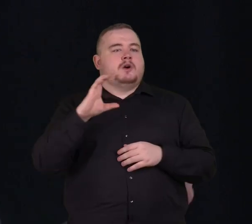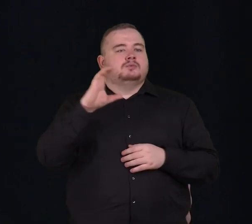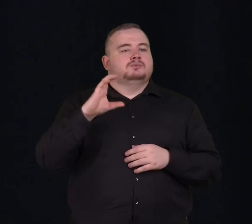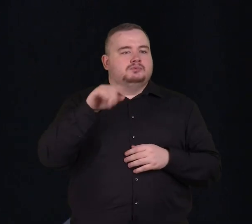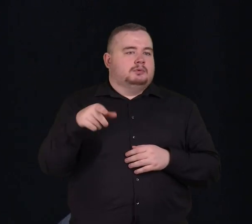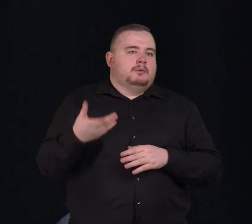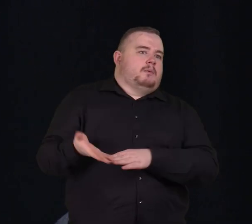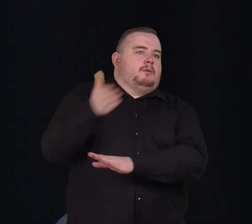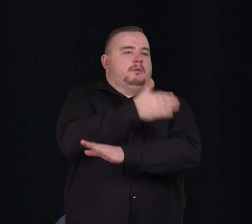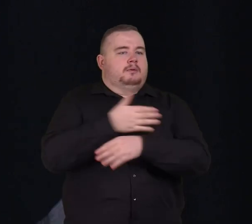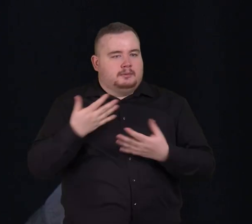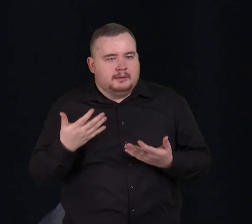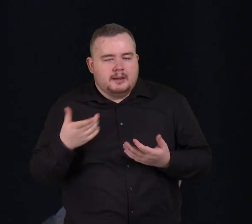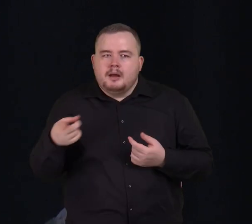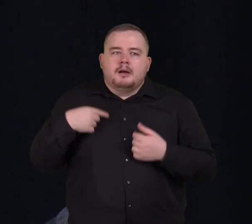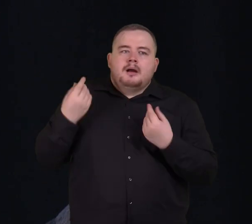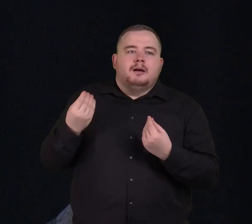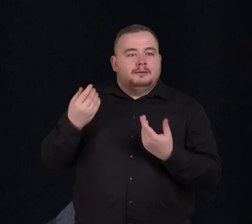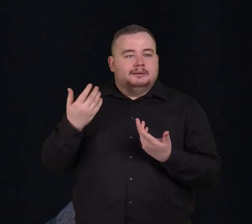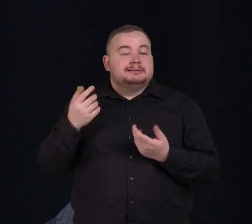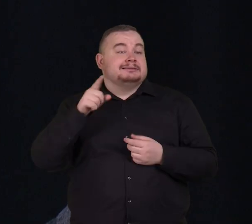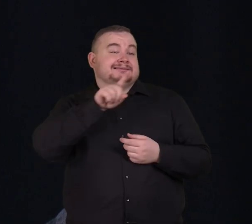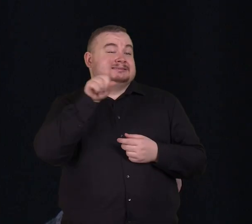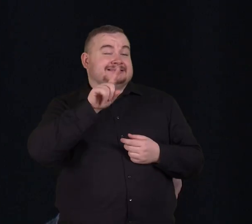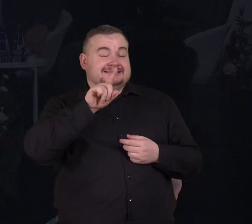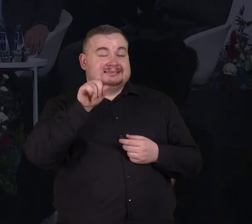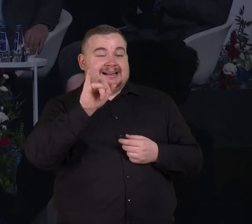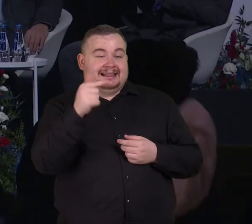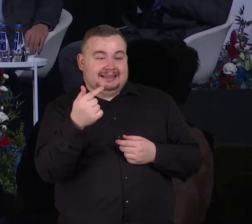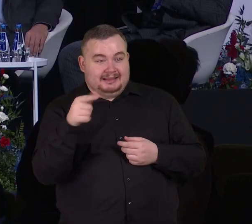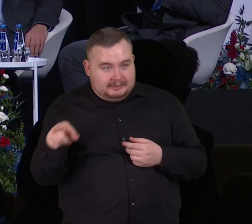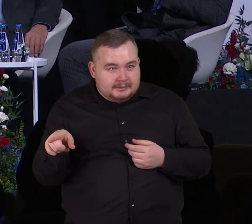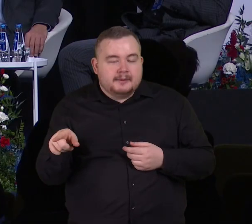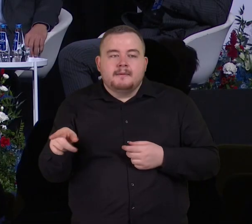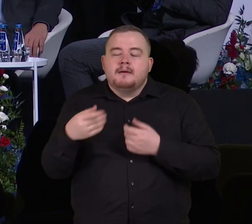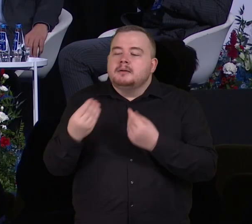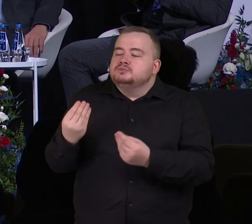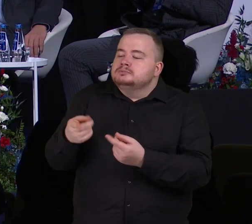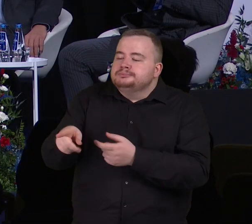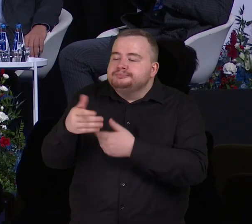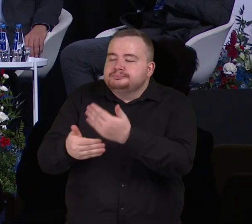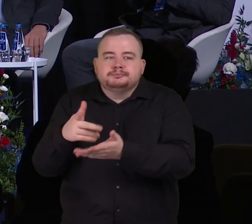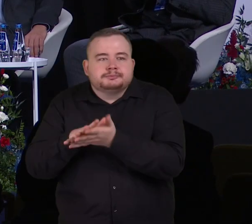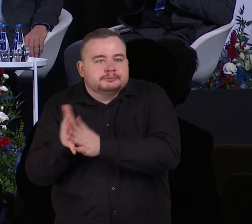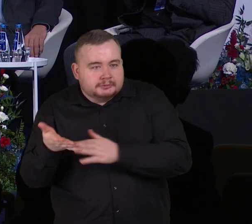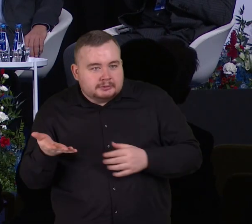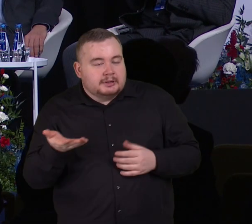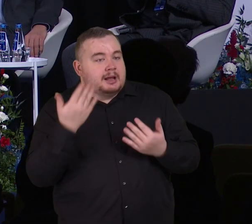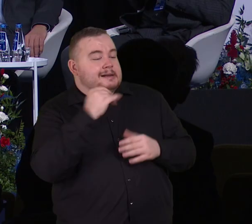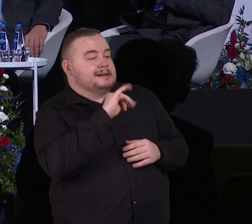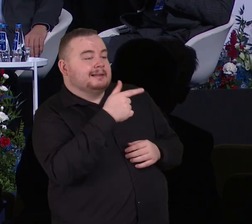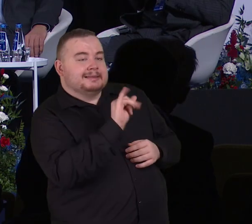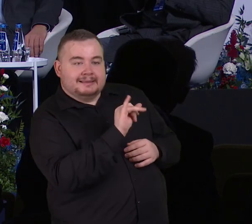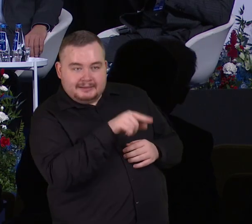And they had the same in their minds. Okay, how has ITI helped you in the process of